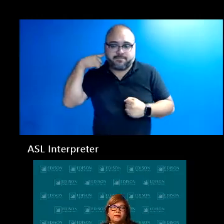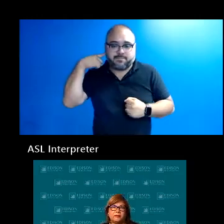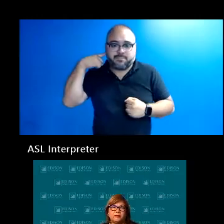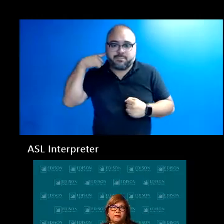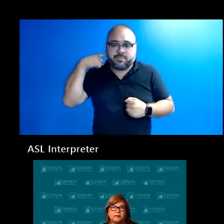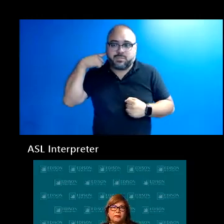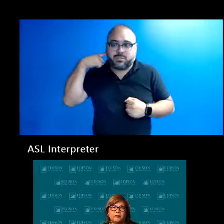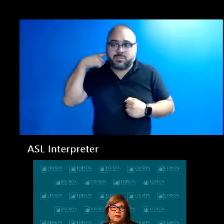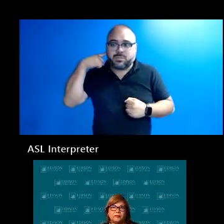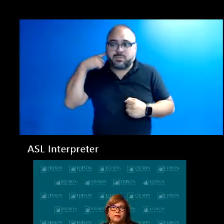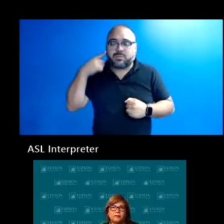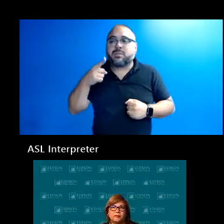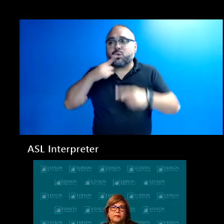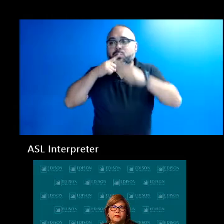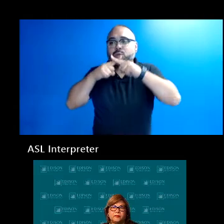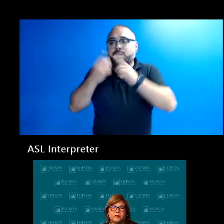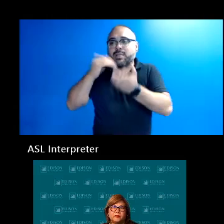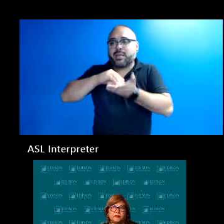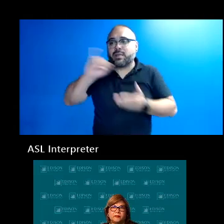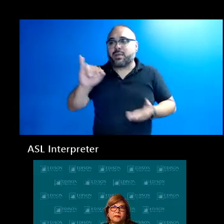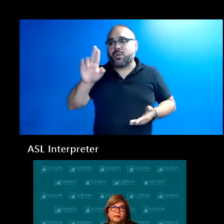You're muted again, Jude. Sorry.